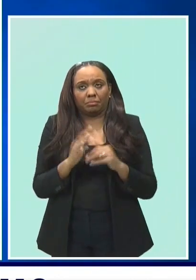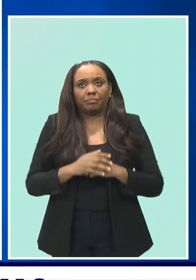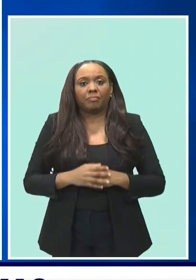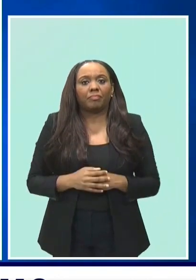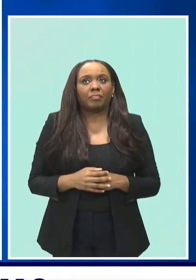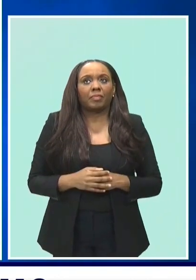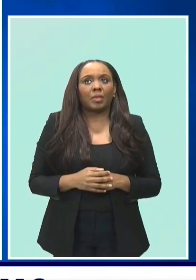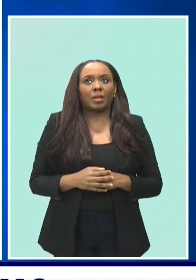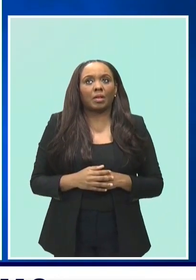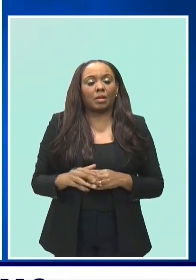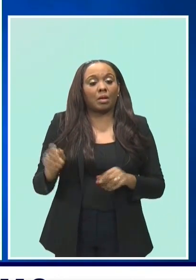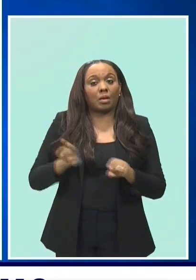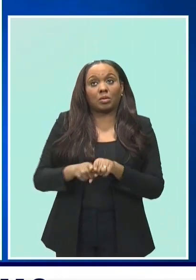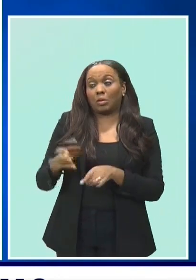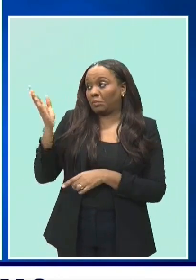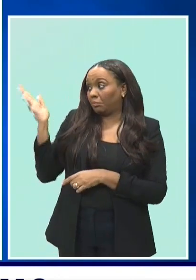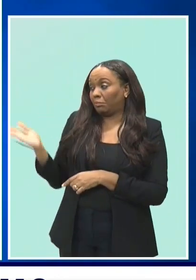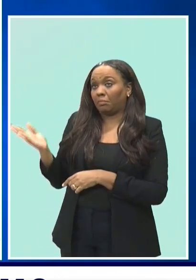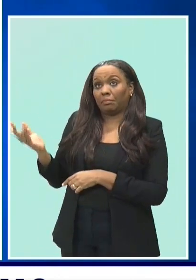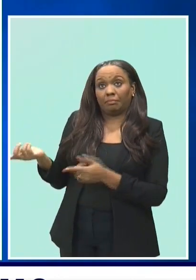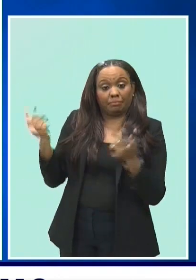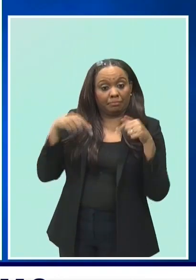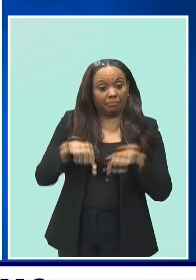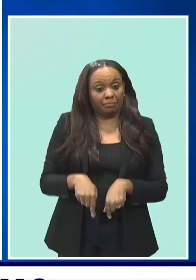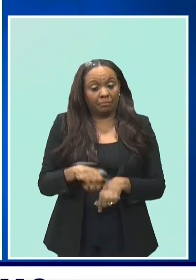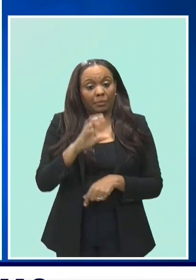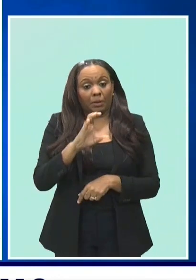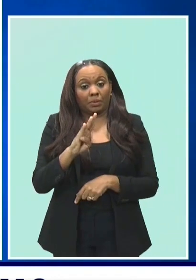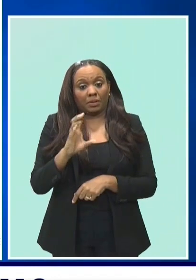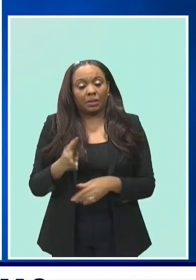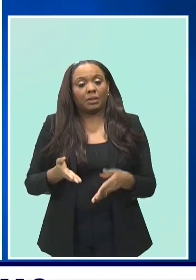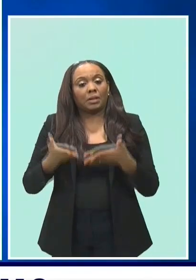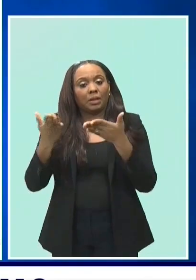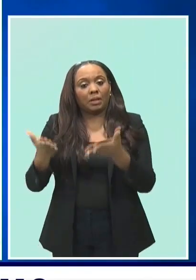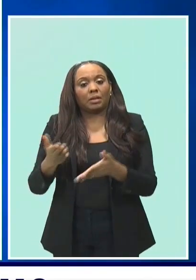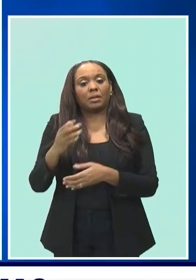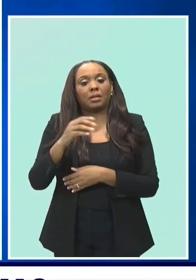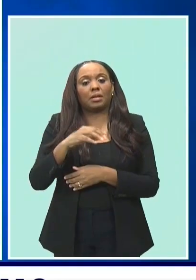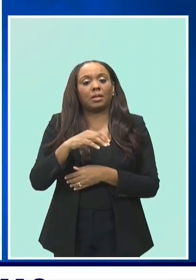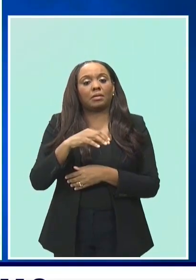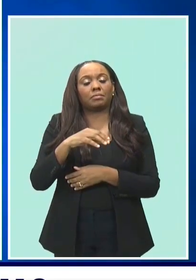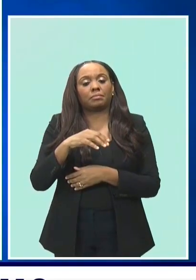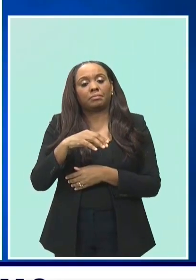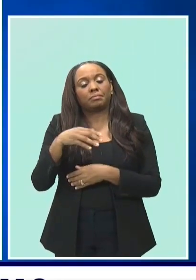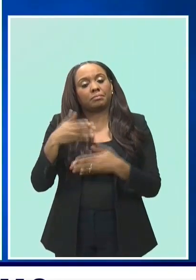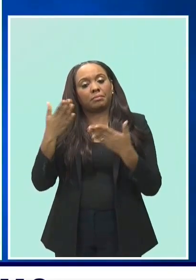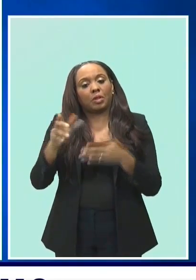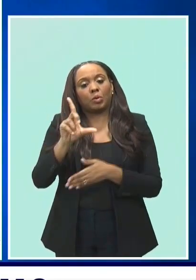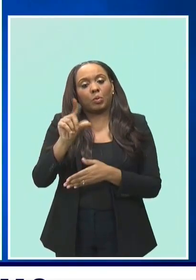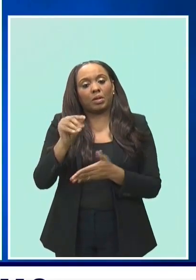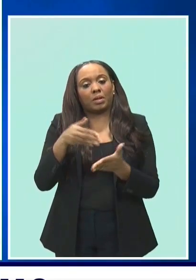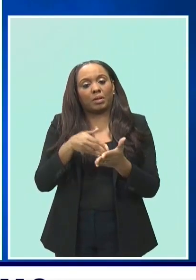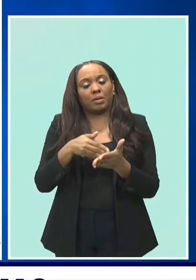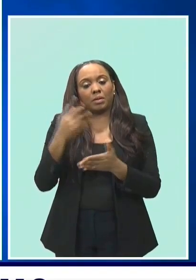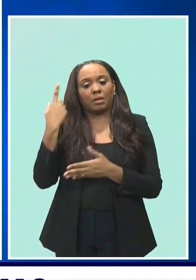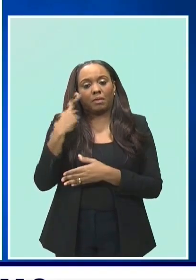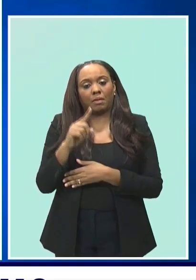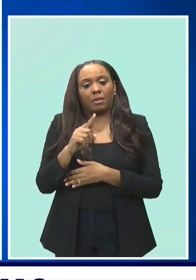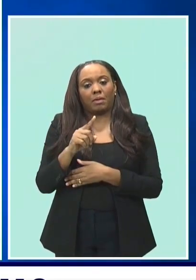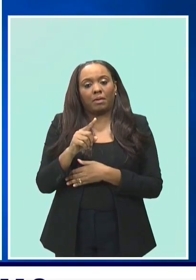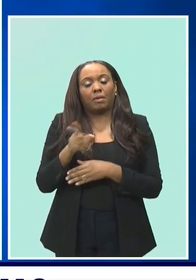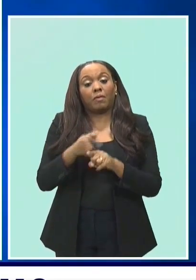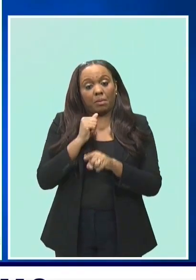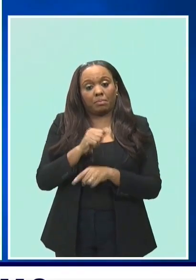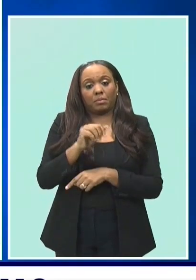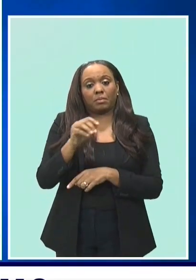Payne also joined the Mediathon in studio, presenting a $20,000 check on behalf of the Barbados Labour Party in his capacity as